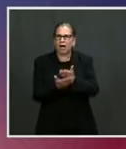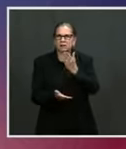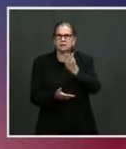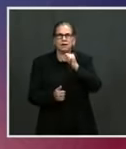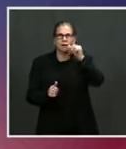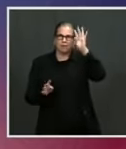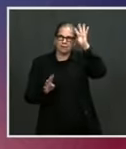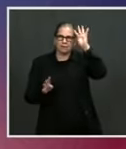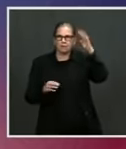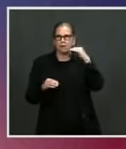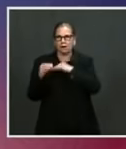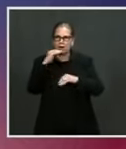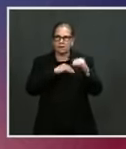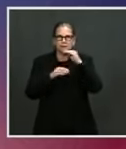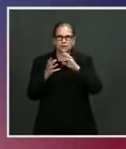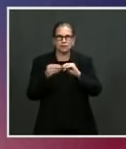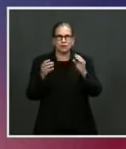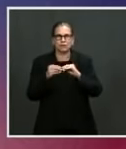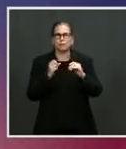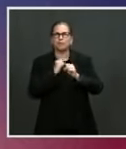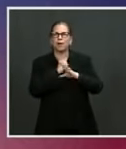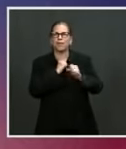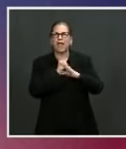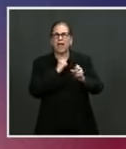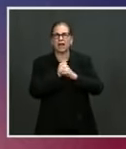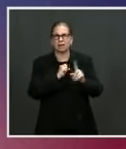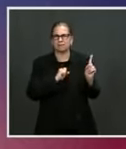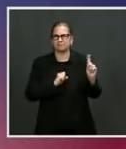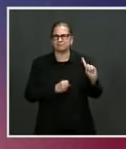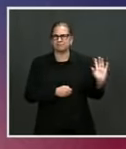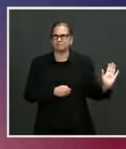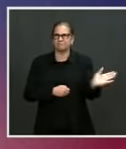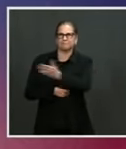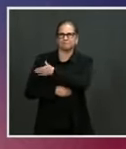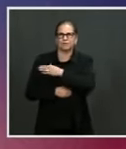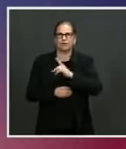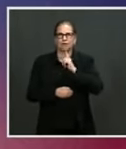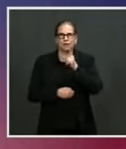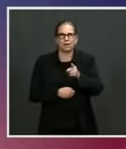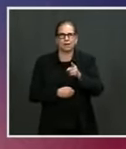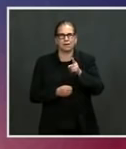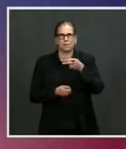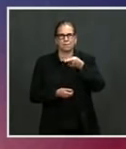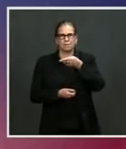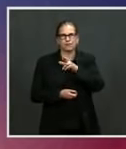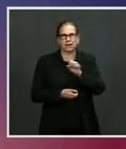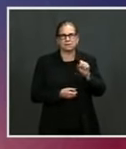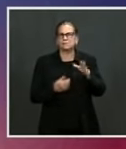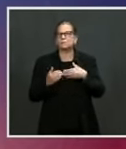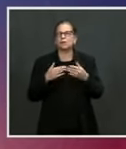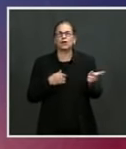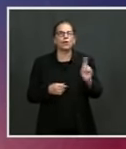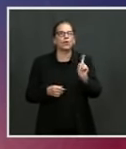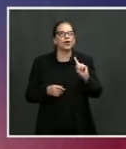equally and fairly to every citizen, regardless of where they come from, what they look